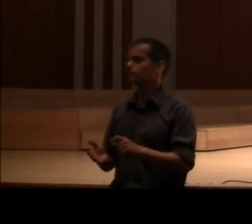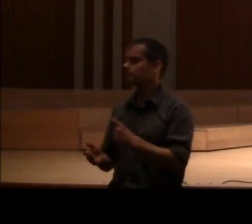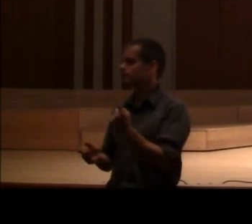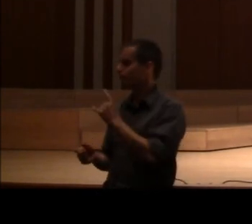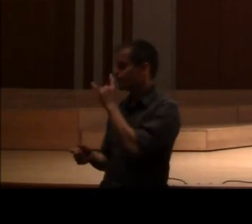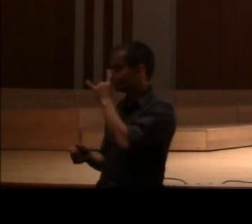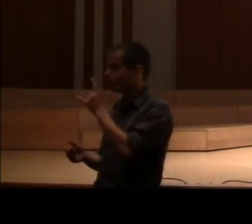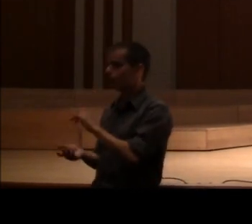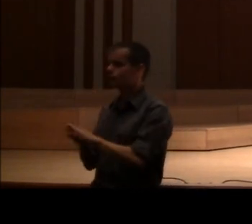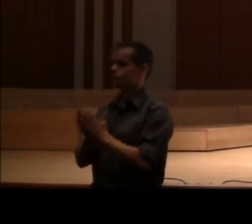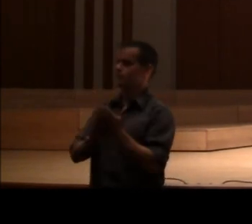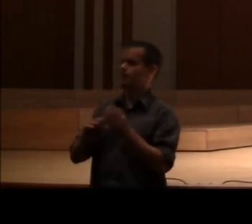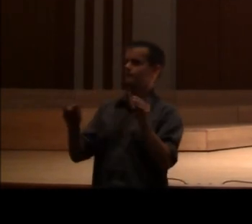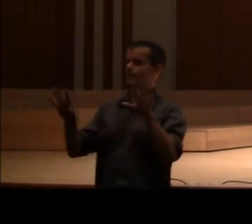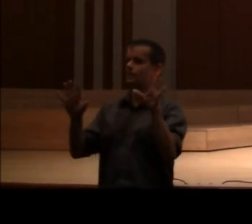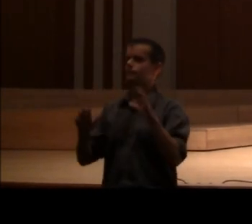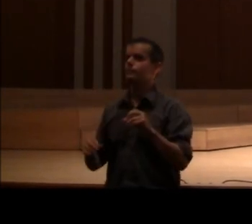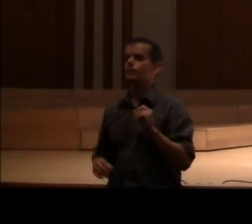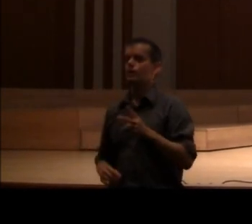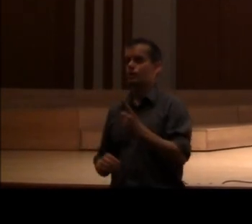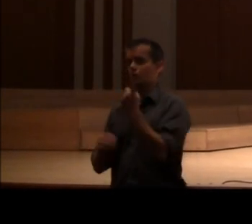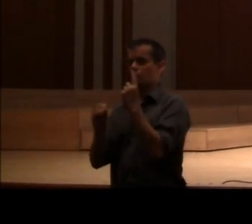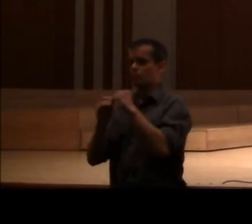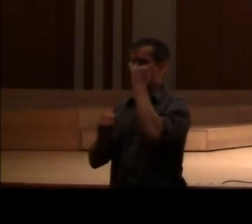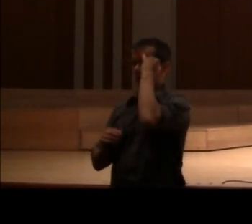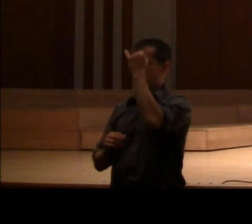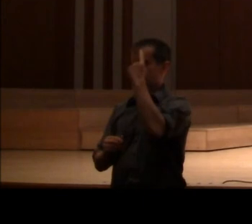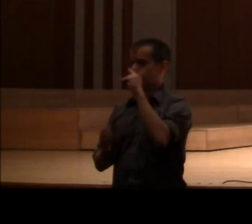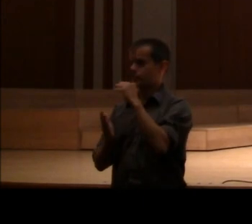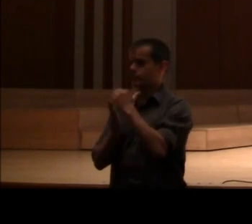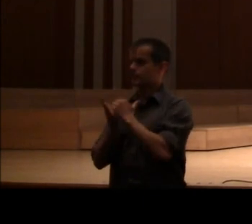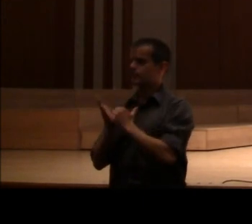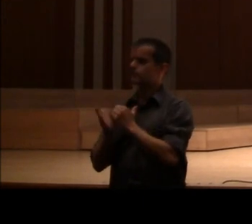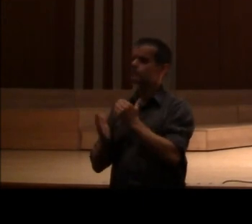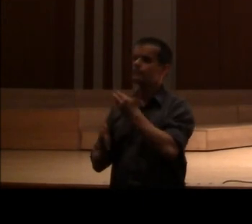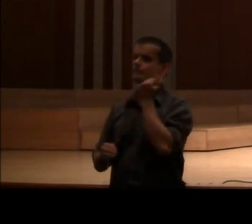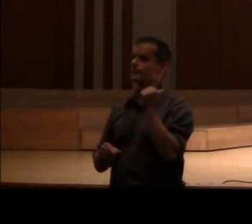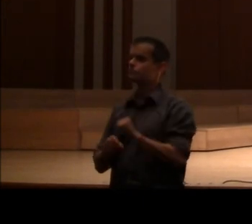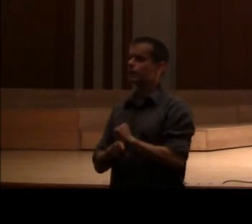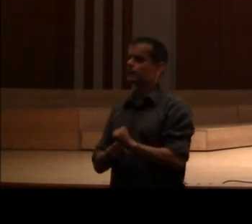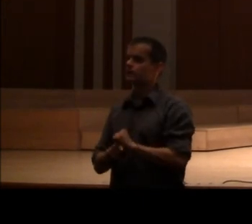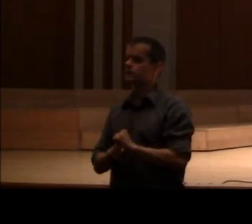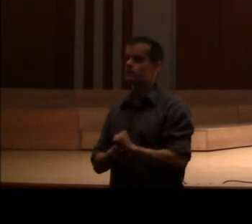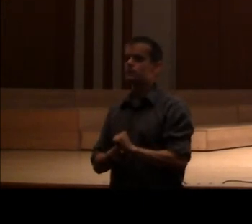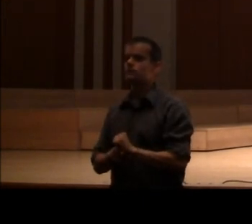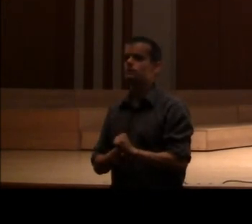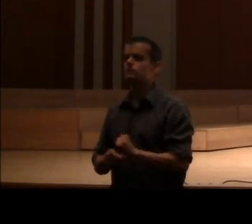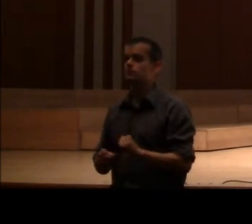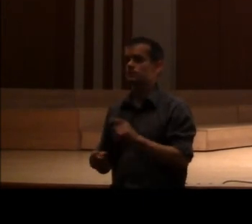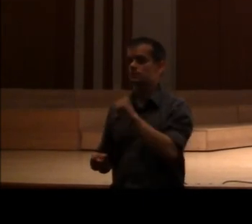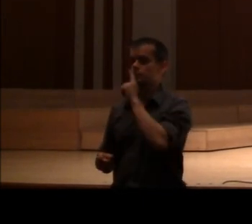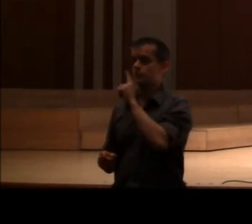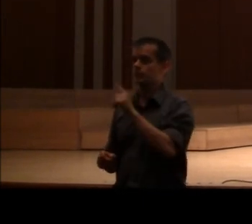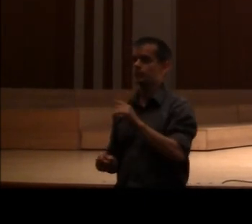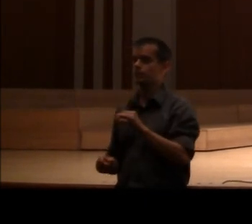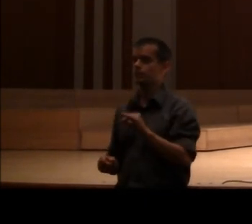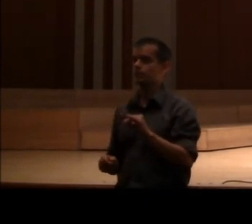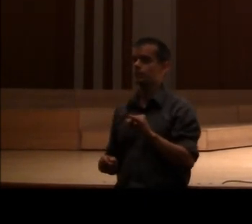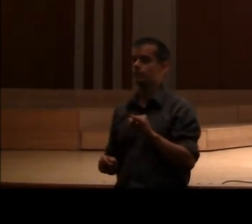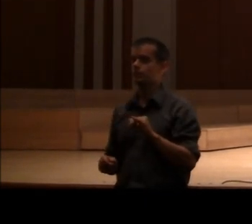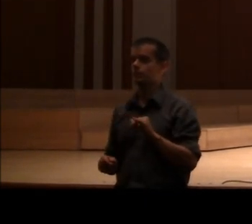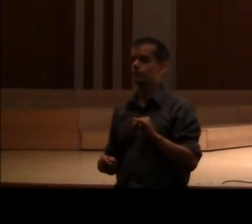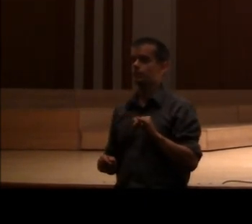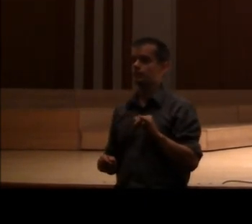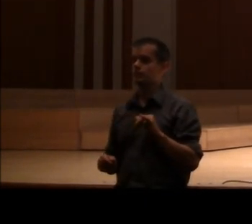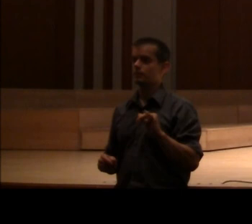into the magical. All right, so let's get one more idea for our list of best practices, because this is literally what I take from